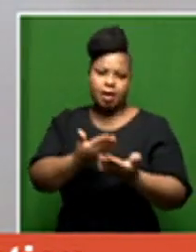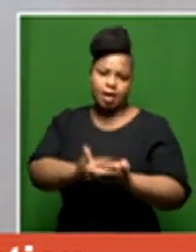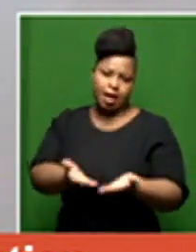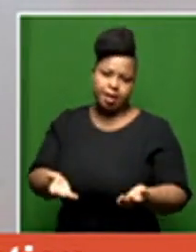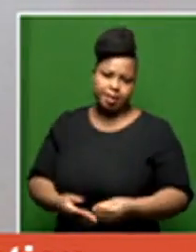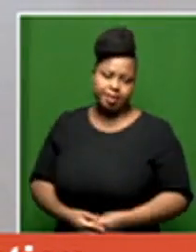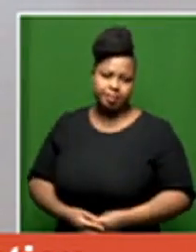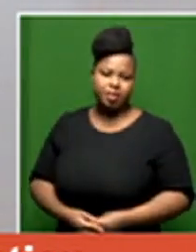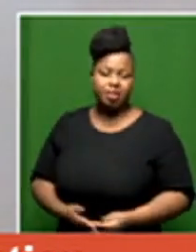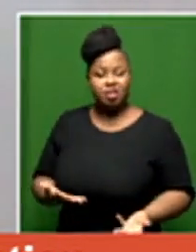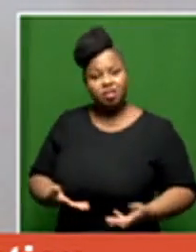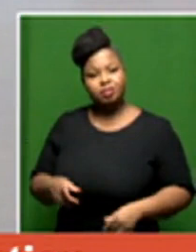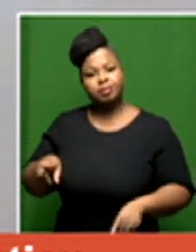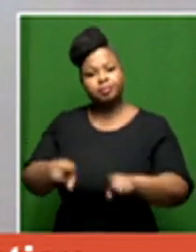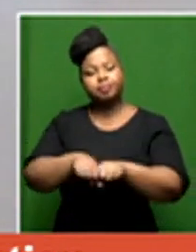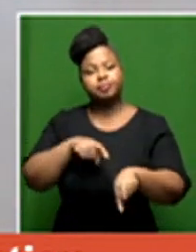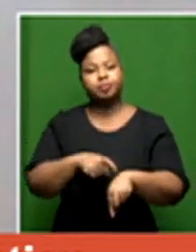and working